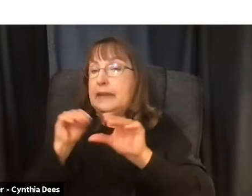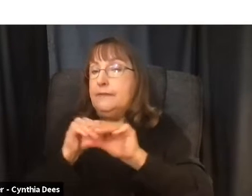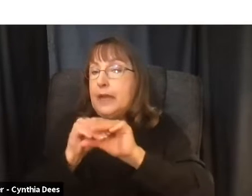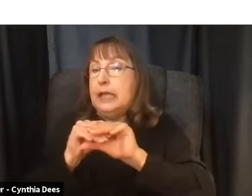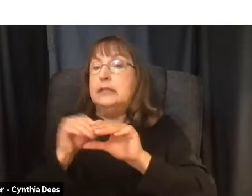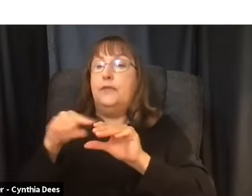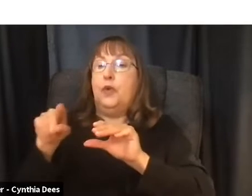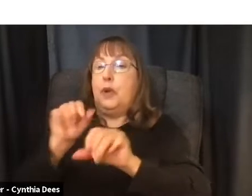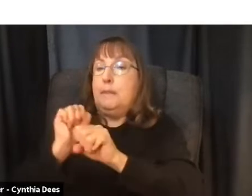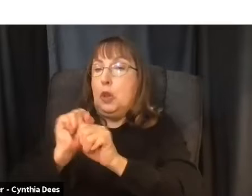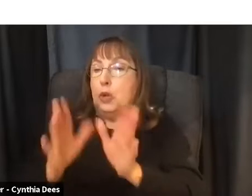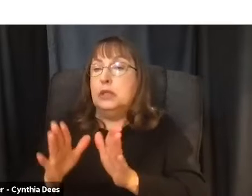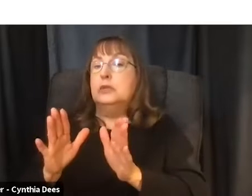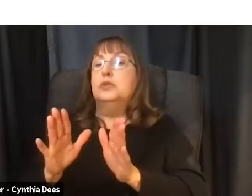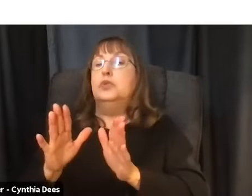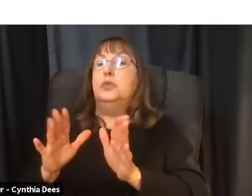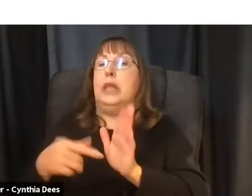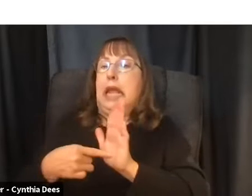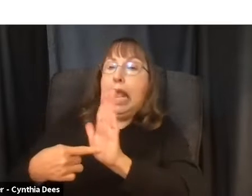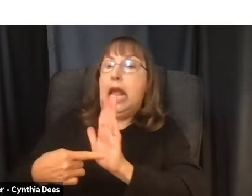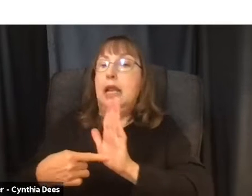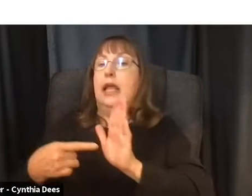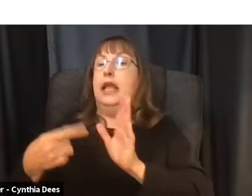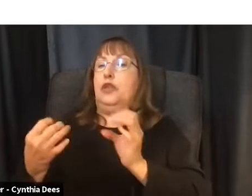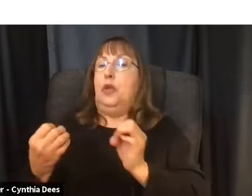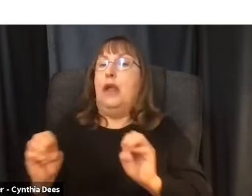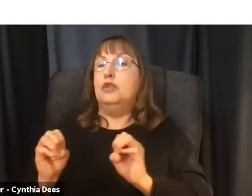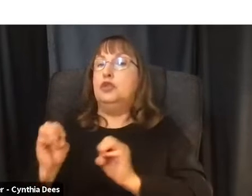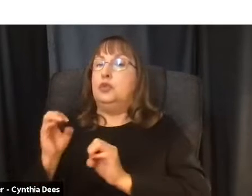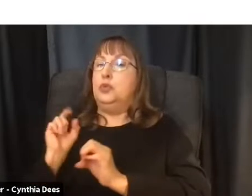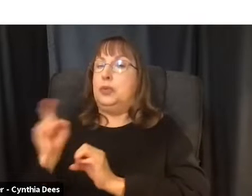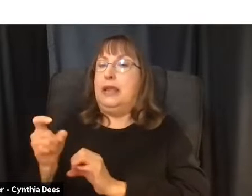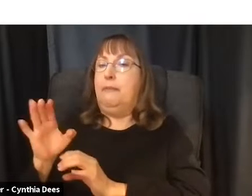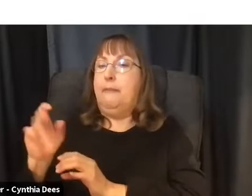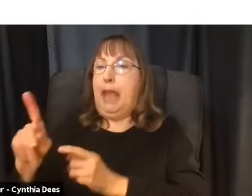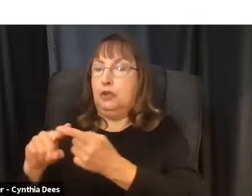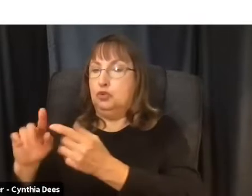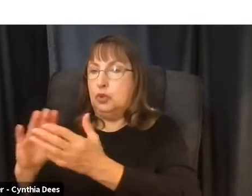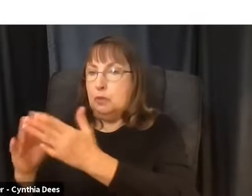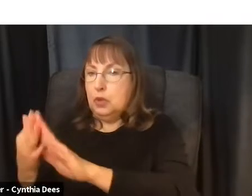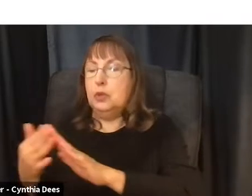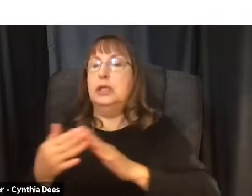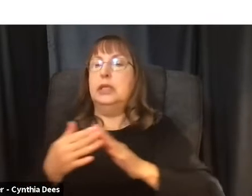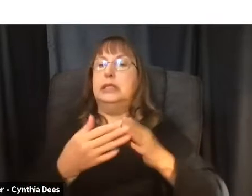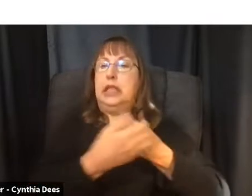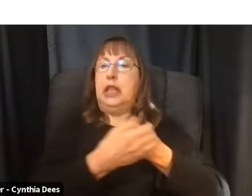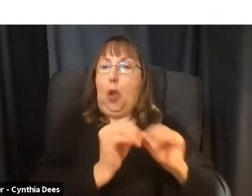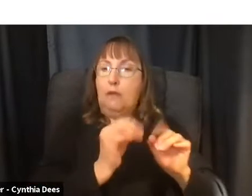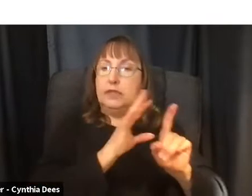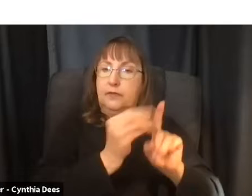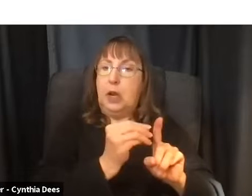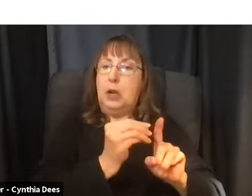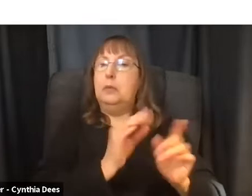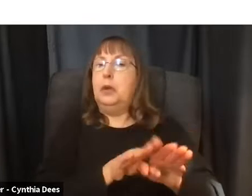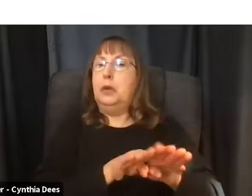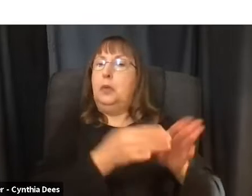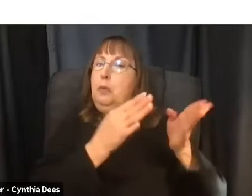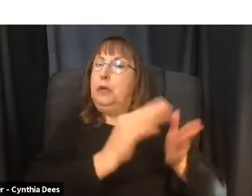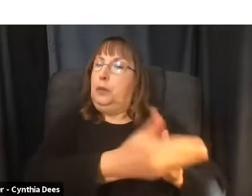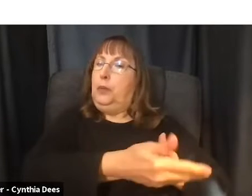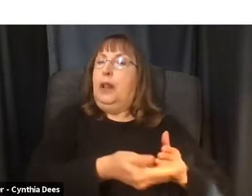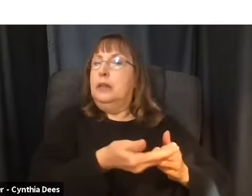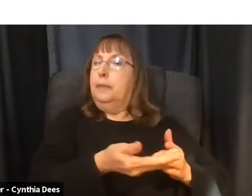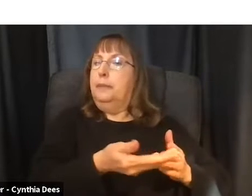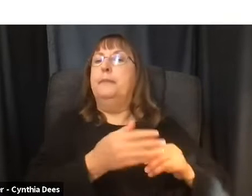they highlight their efforts, to give back to the community? Was the office environment welcoming during your interview process?